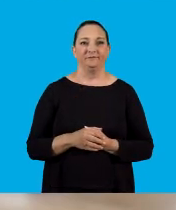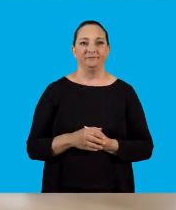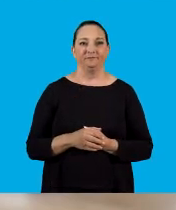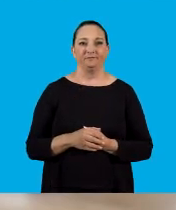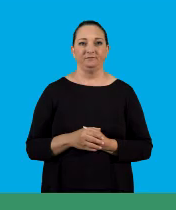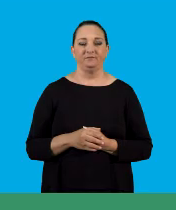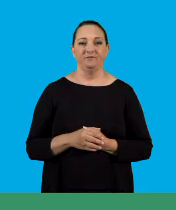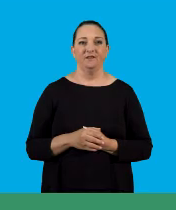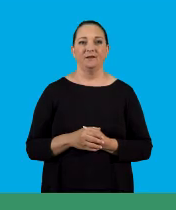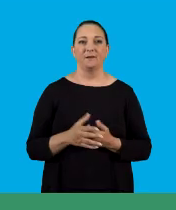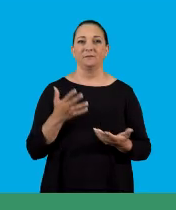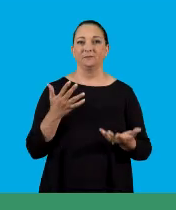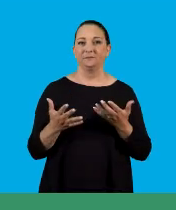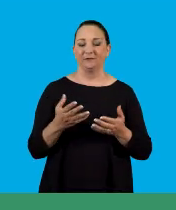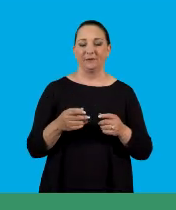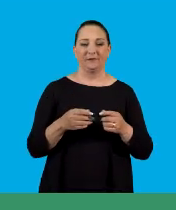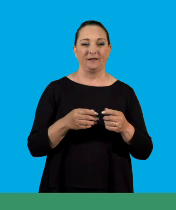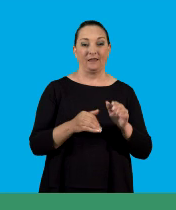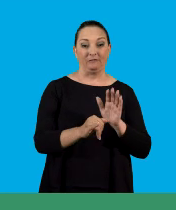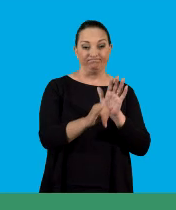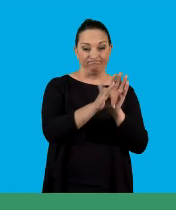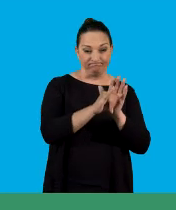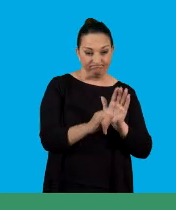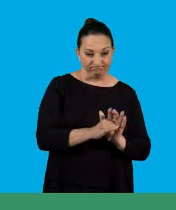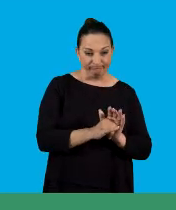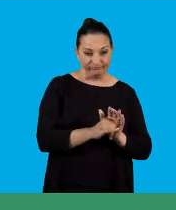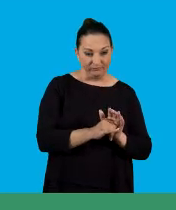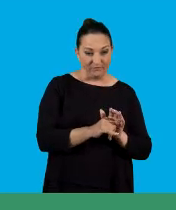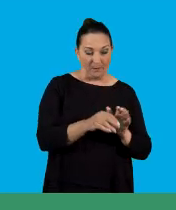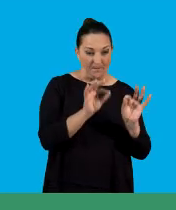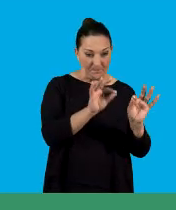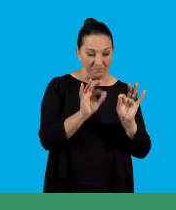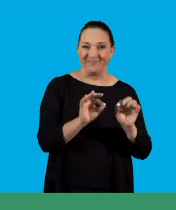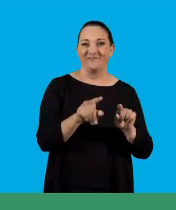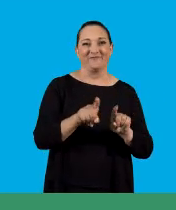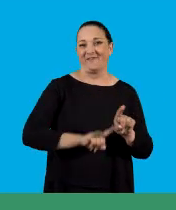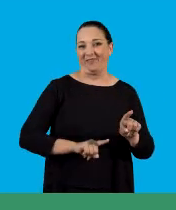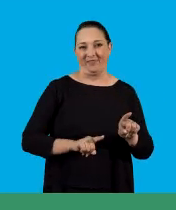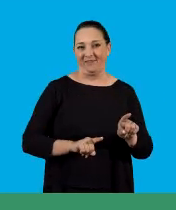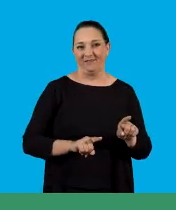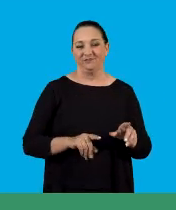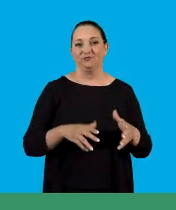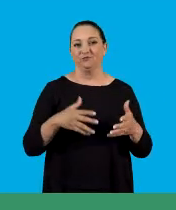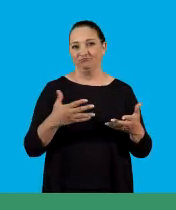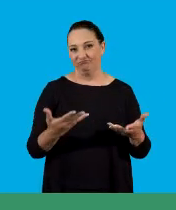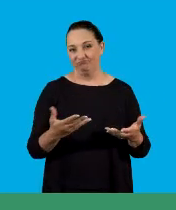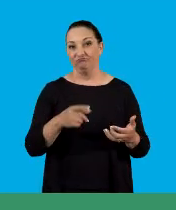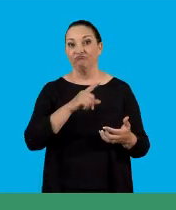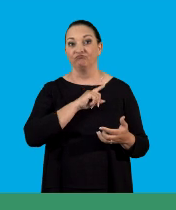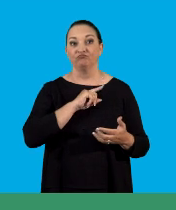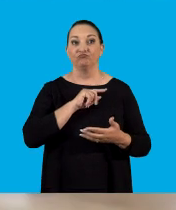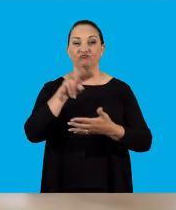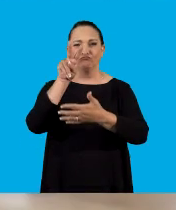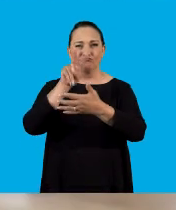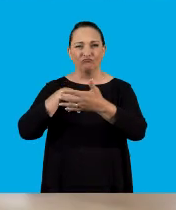here is that learners fail to identify the correct business function from a given scenario. So it means you